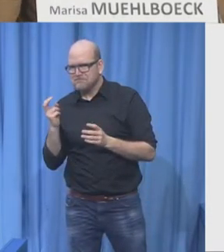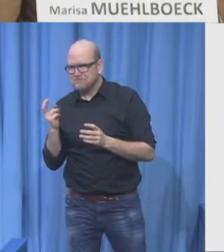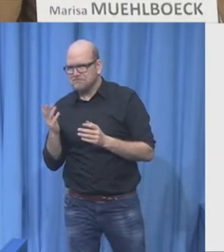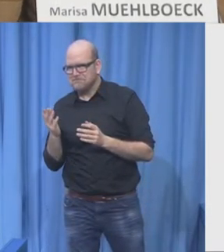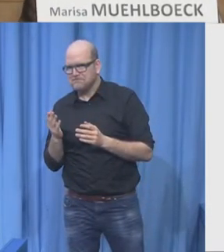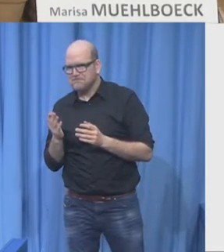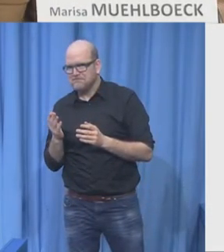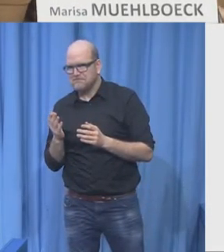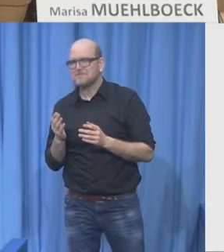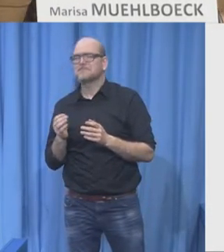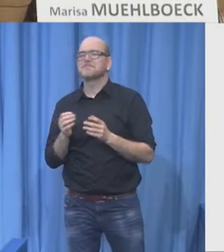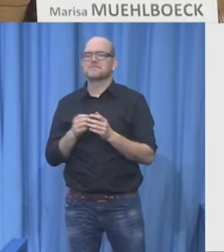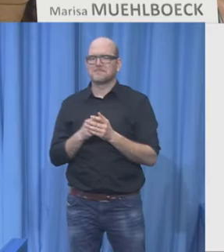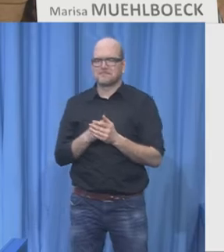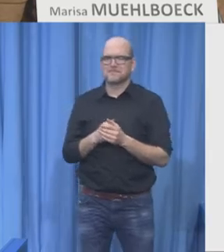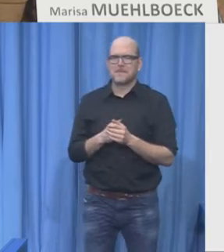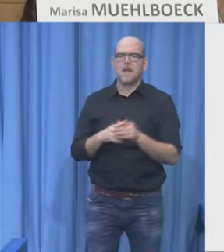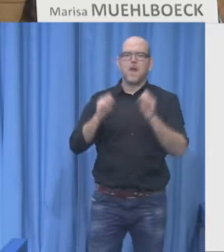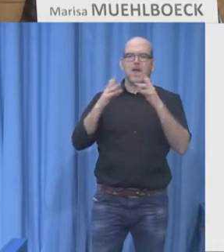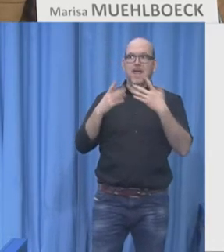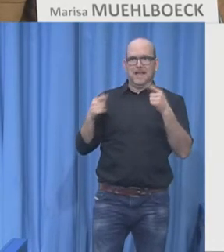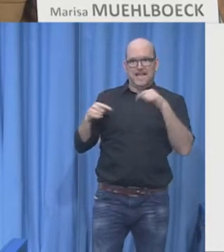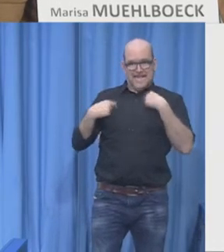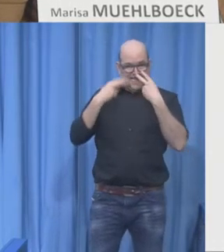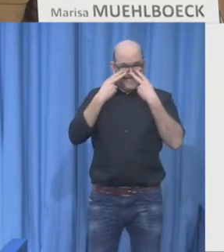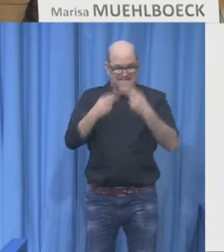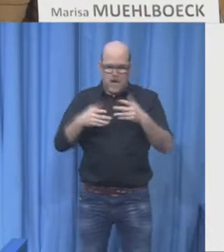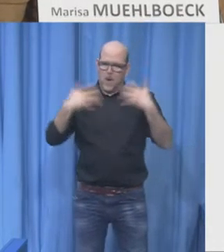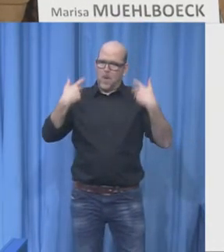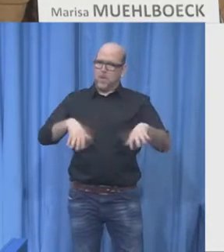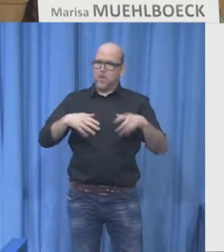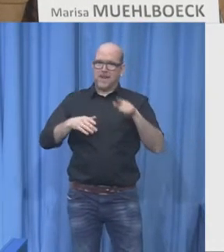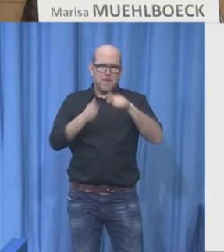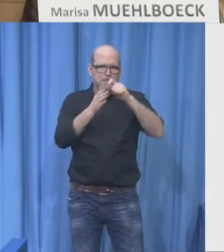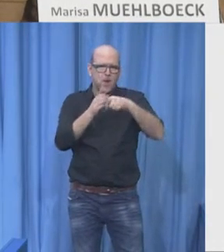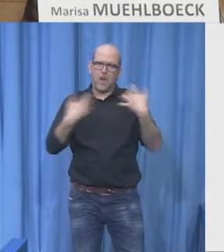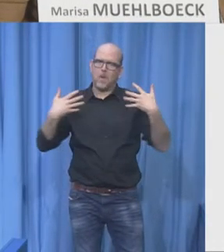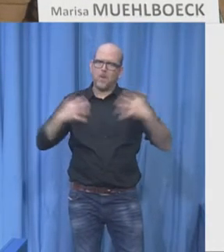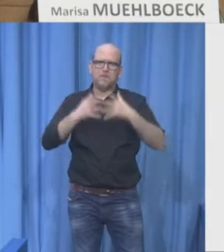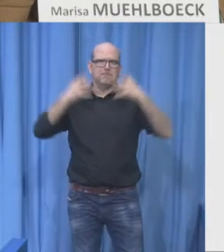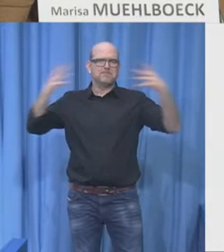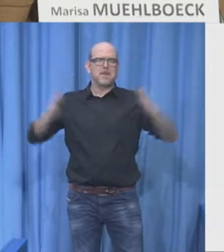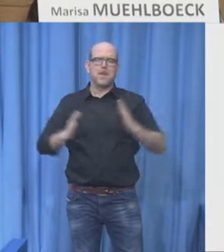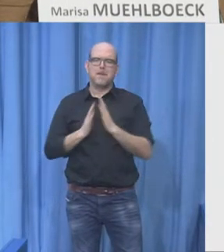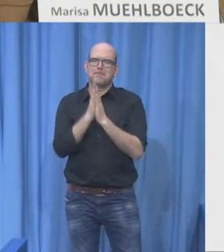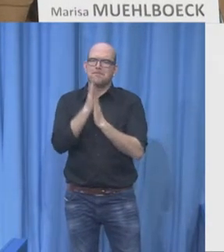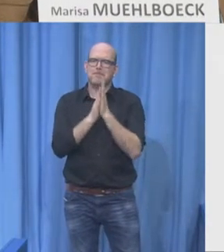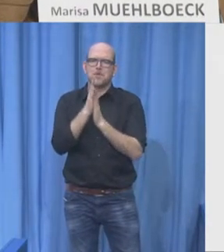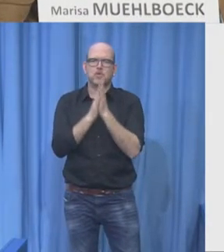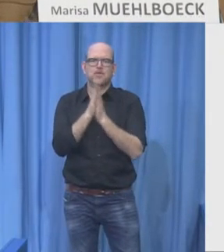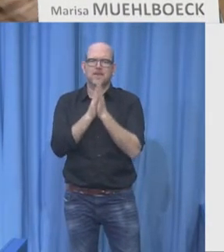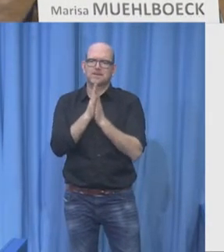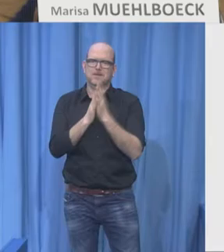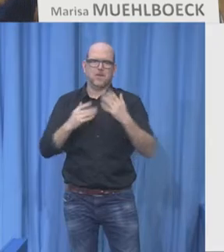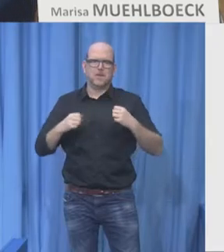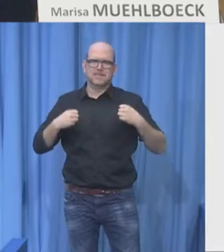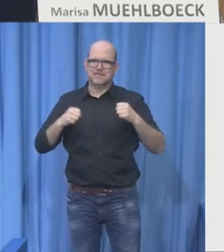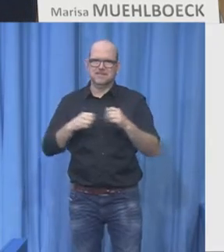very strong. And this is why we are convinced that we will also manage to overcome the obstacles. Thank